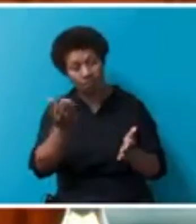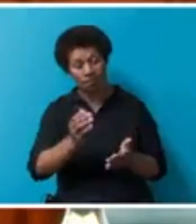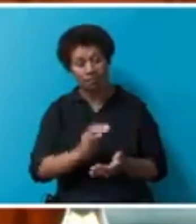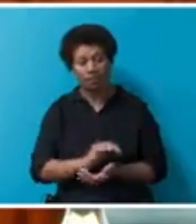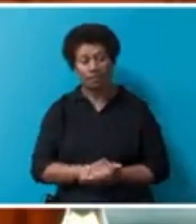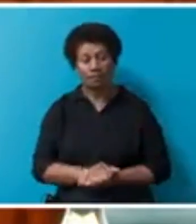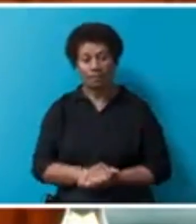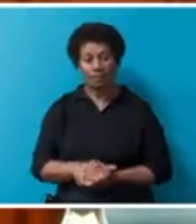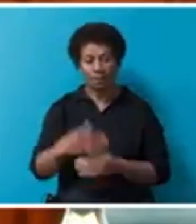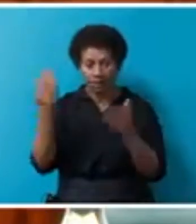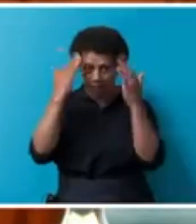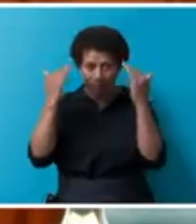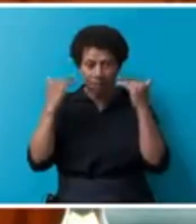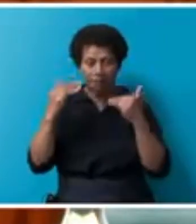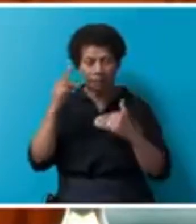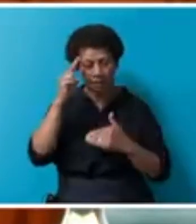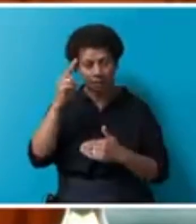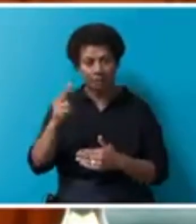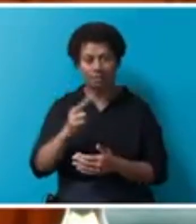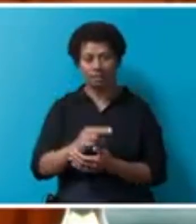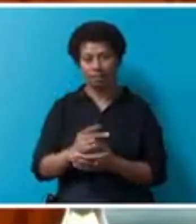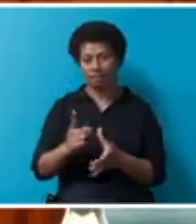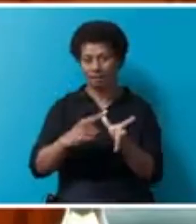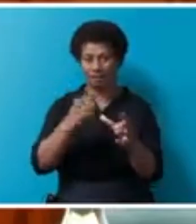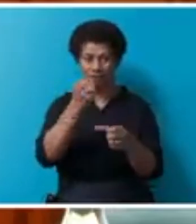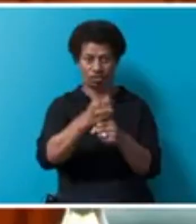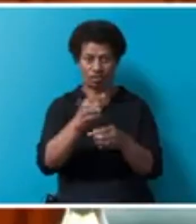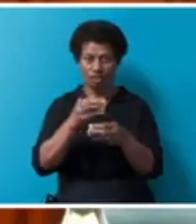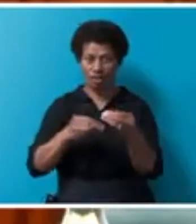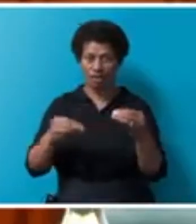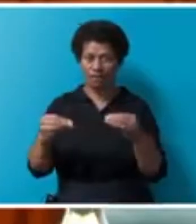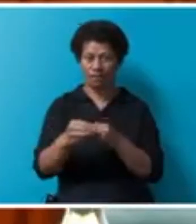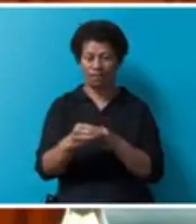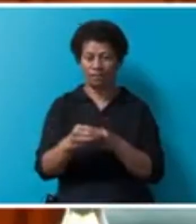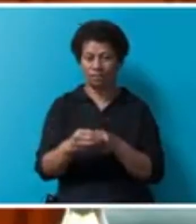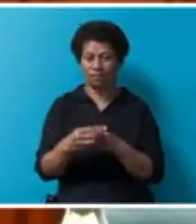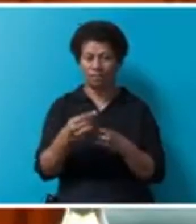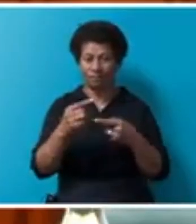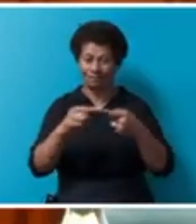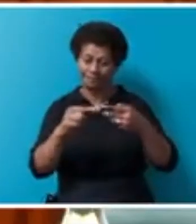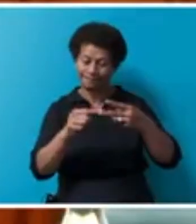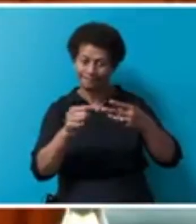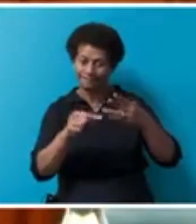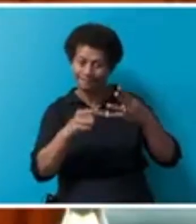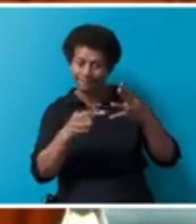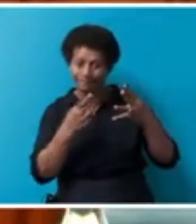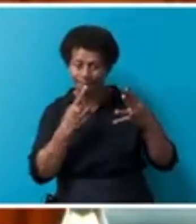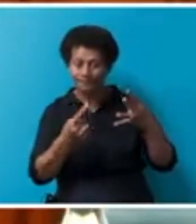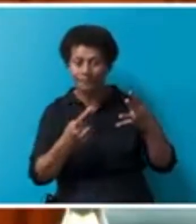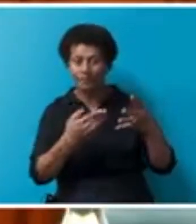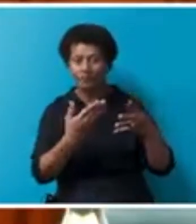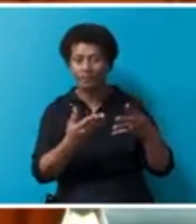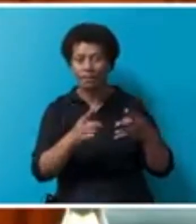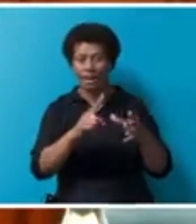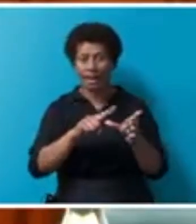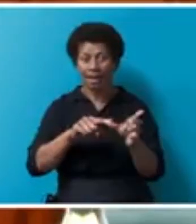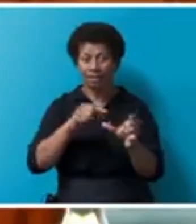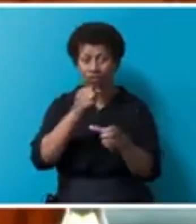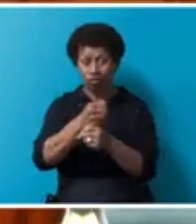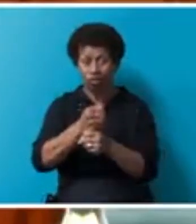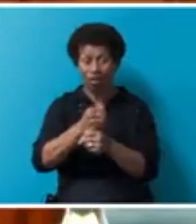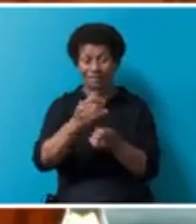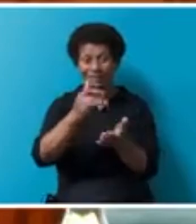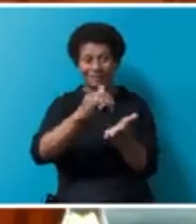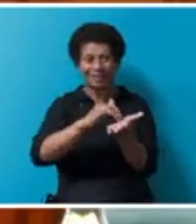sir, on the Office of the Attorney General, let me address a few key issues. The Office of the Attorney General is central to the